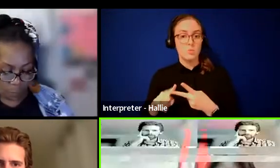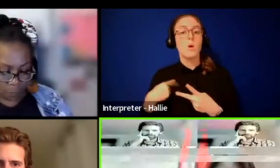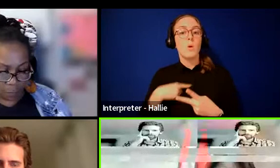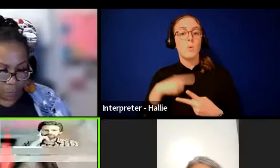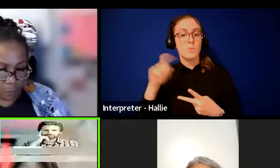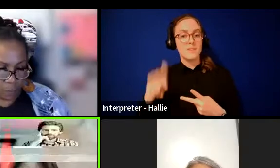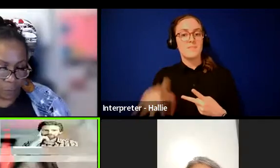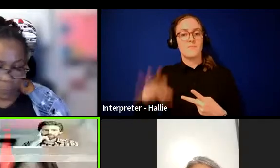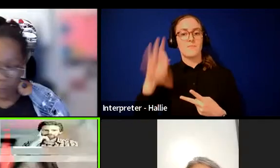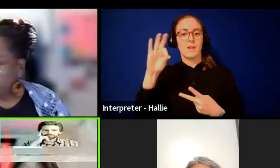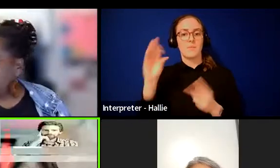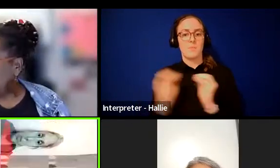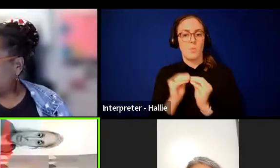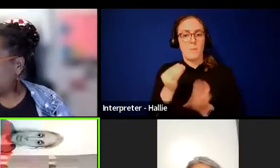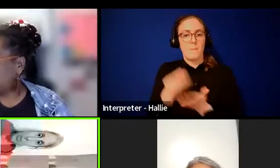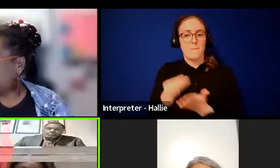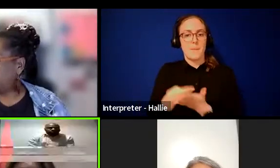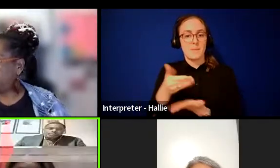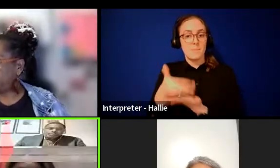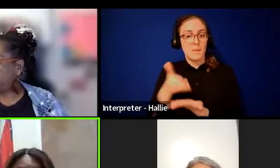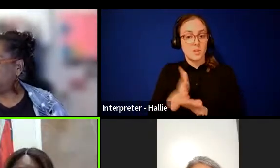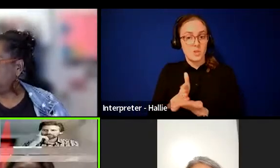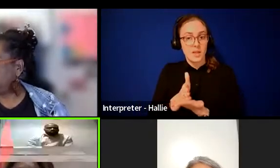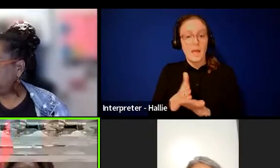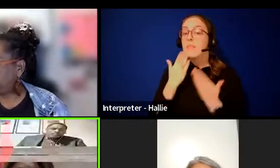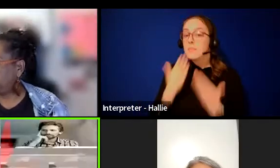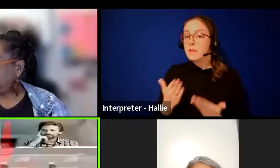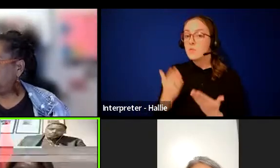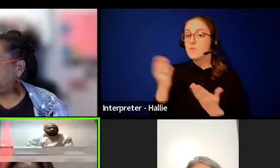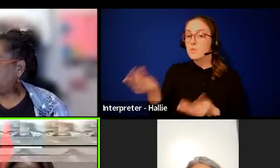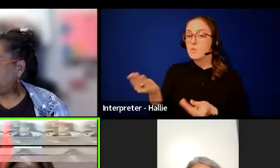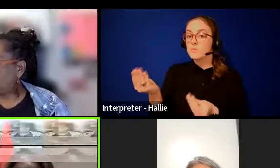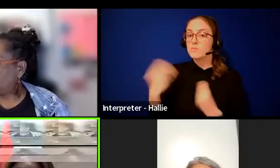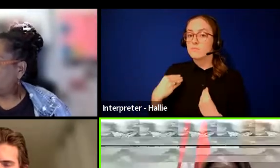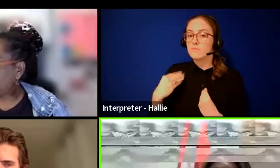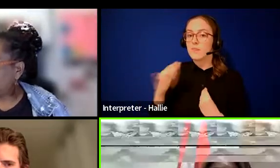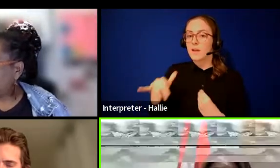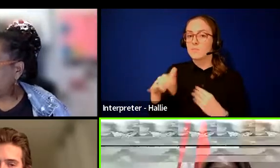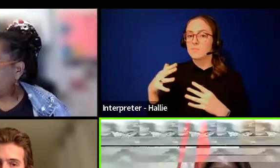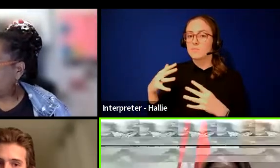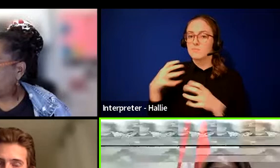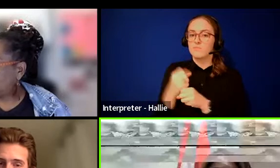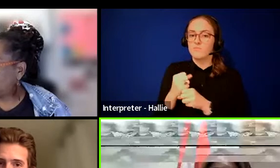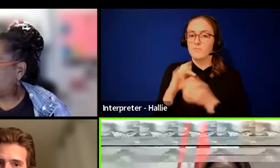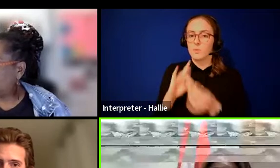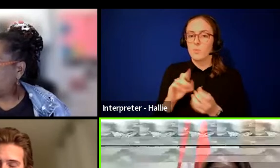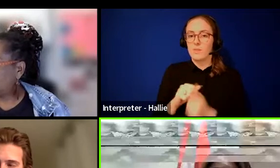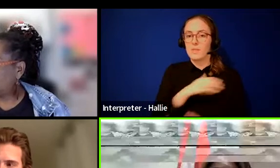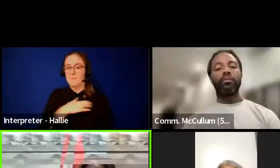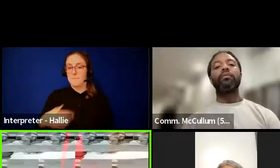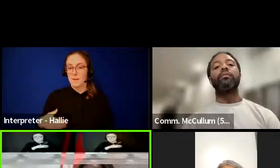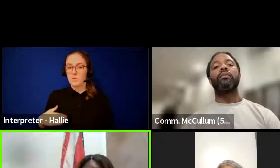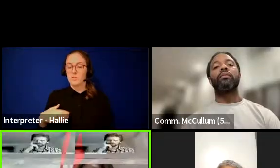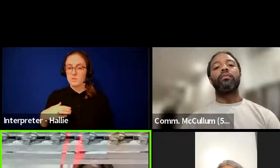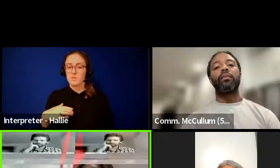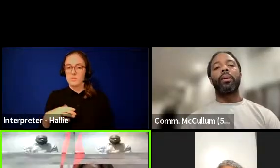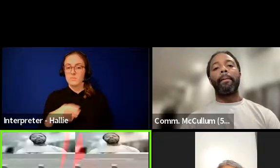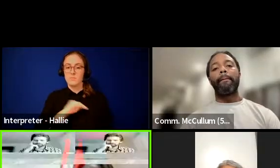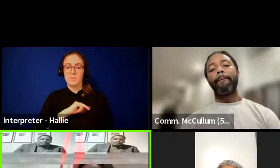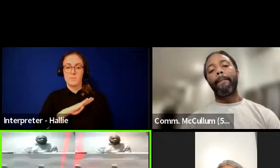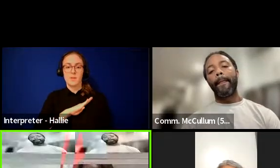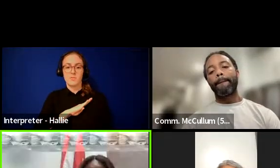extra money in the budget. Thank you for giving us an overview of the mayor's budget, but we need to find some extra money for